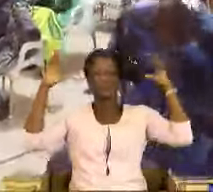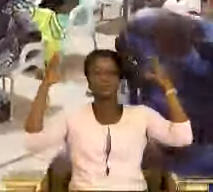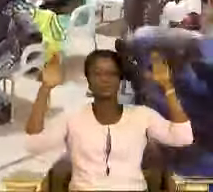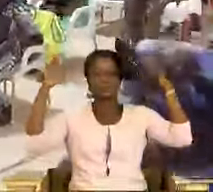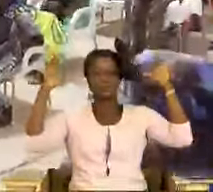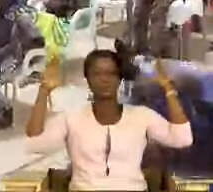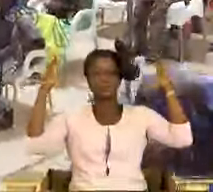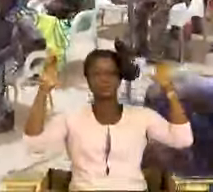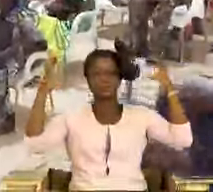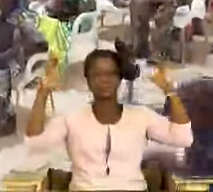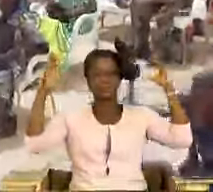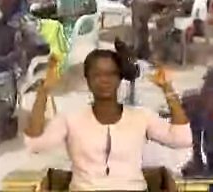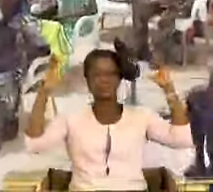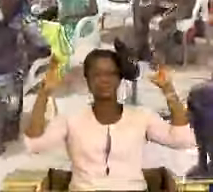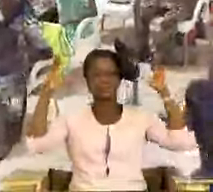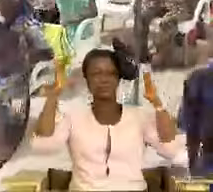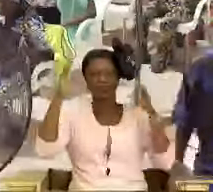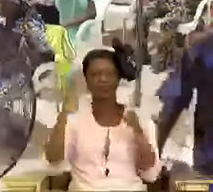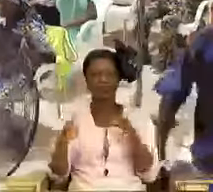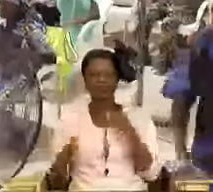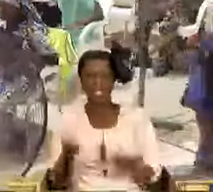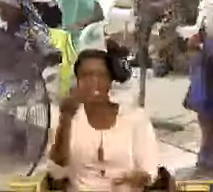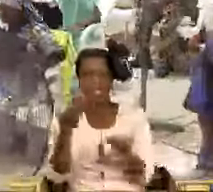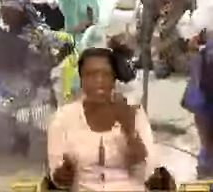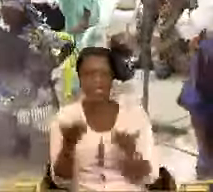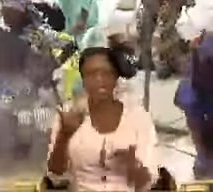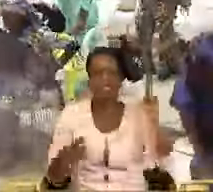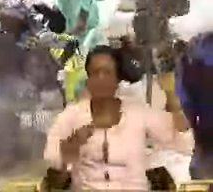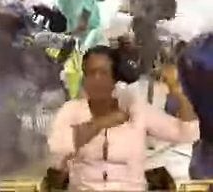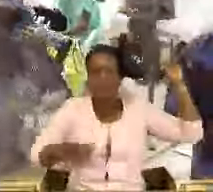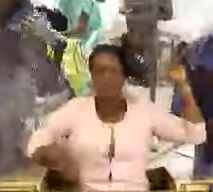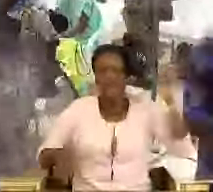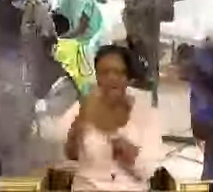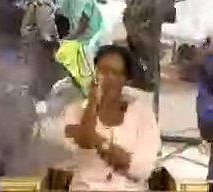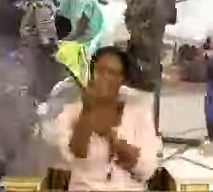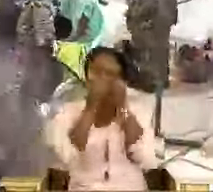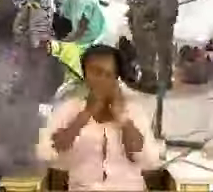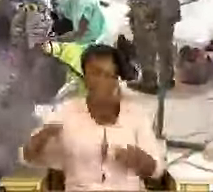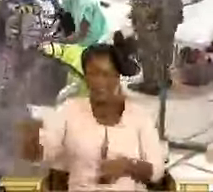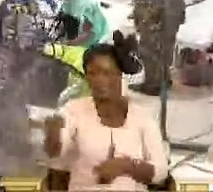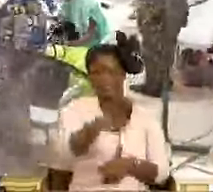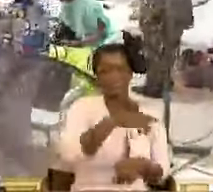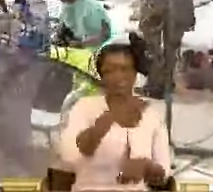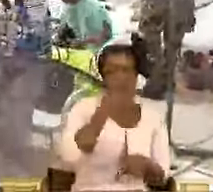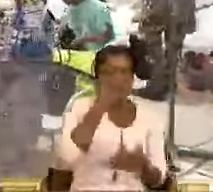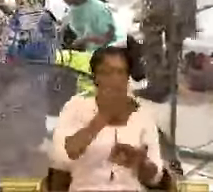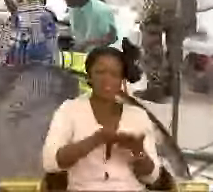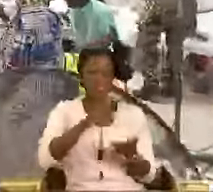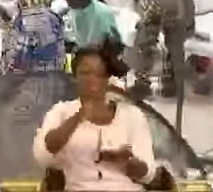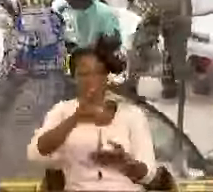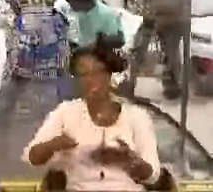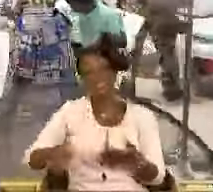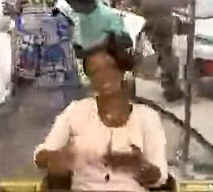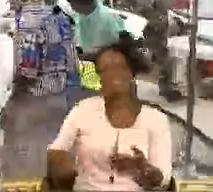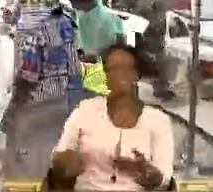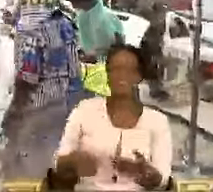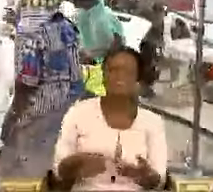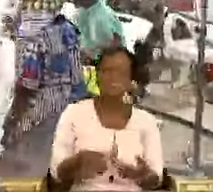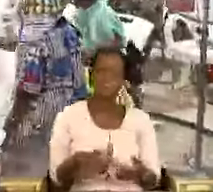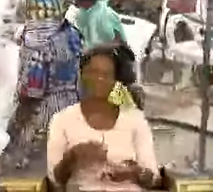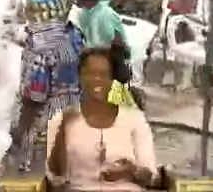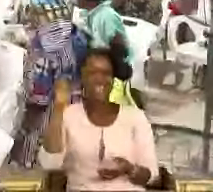for May the Lord God bless you real good may the Lord God bless you real